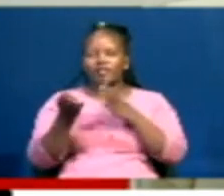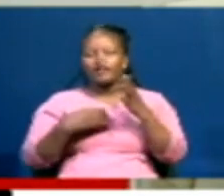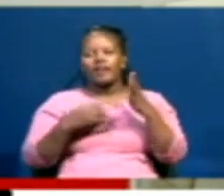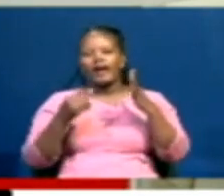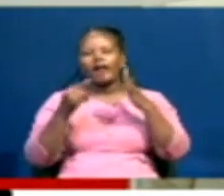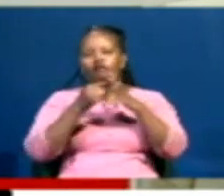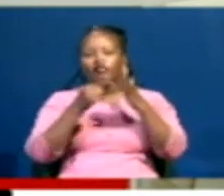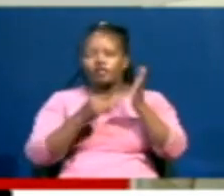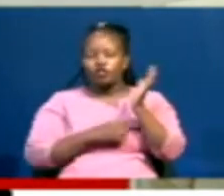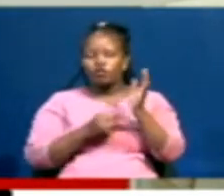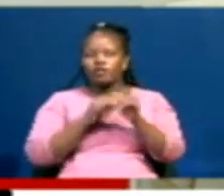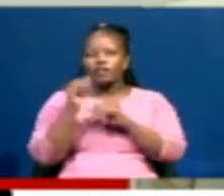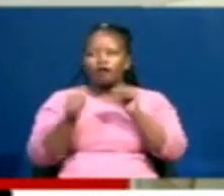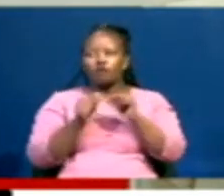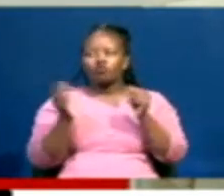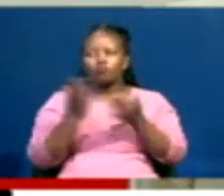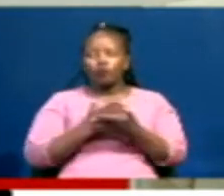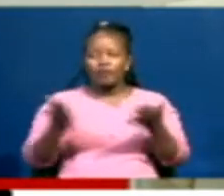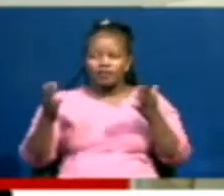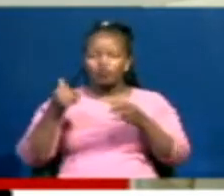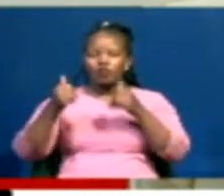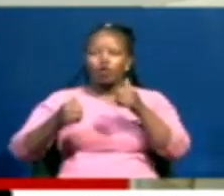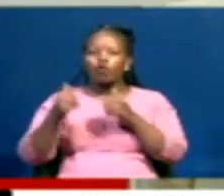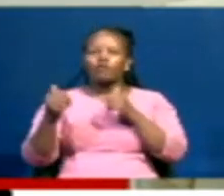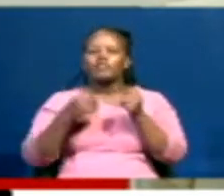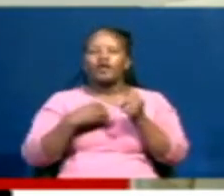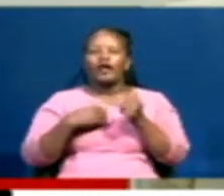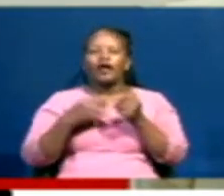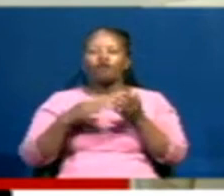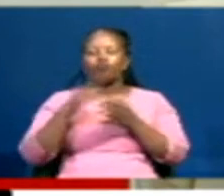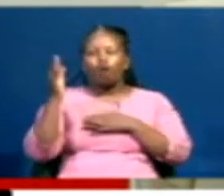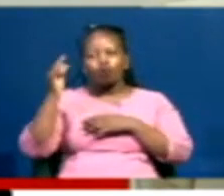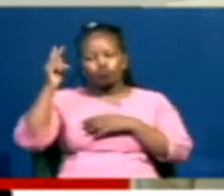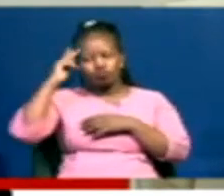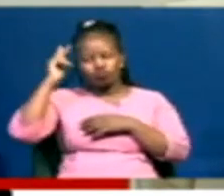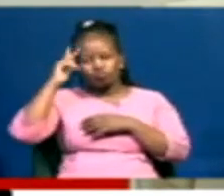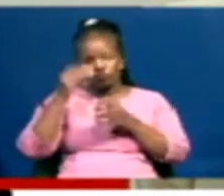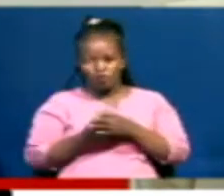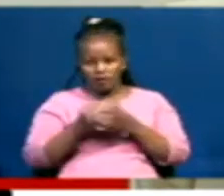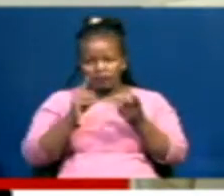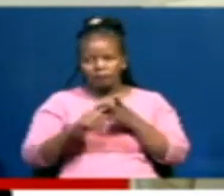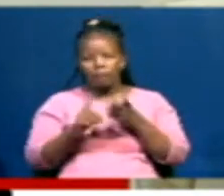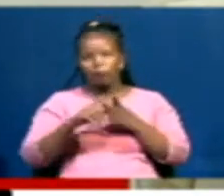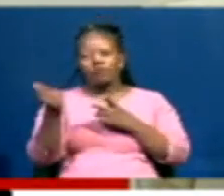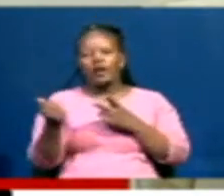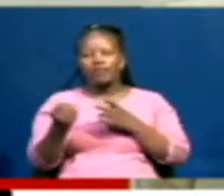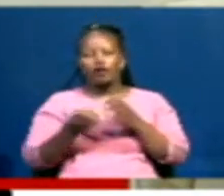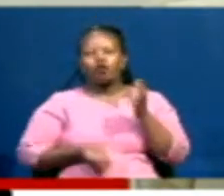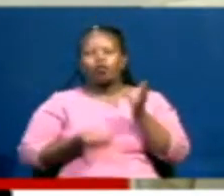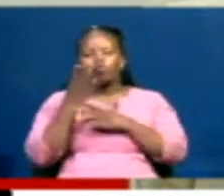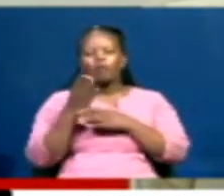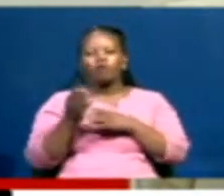intellectual property. That is one core measure of knowledge economy. The other one is the growth of our startups, which also with